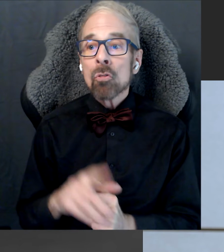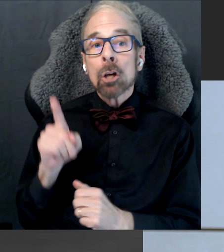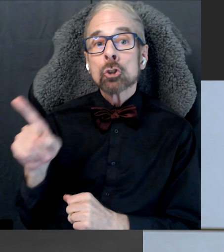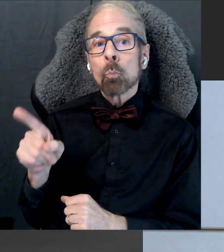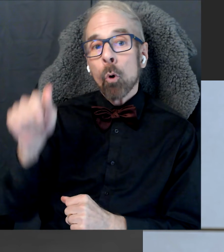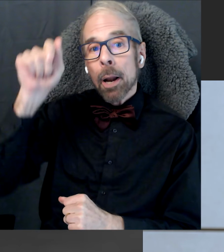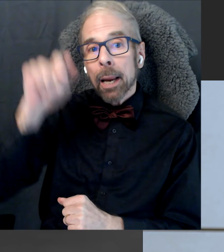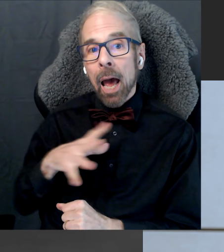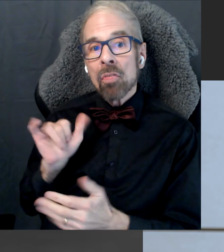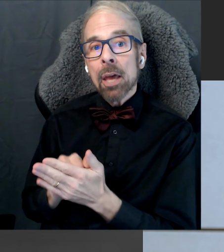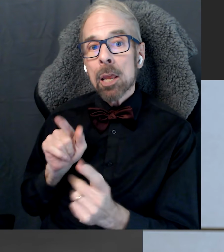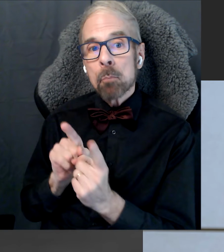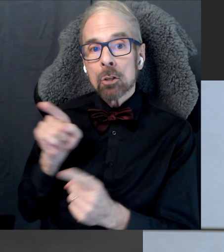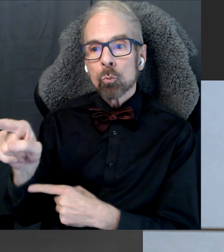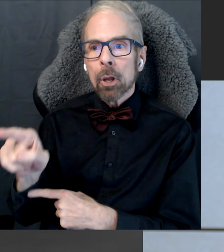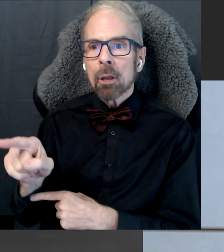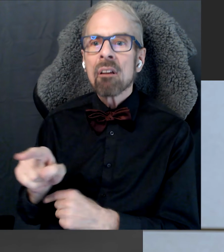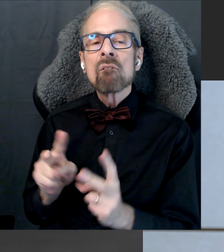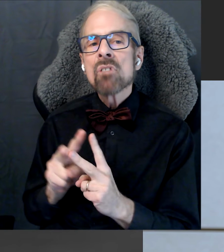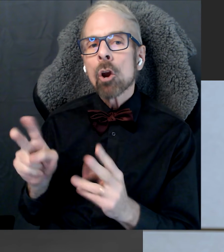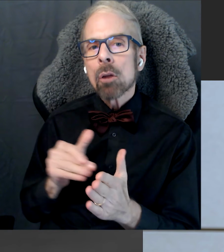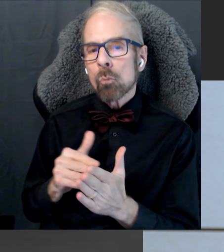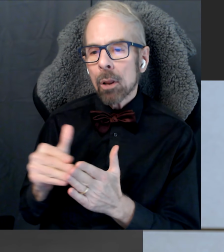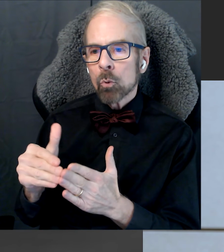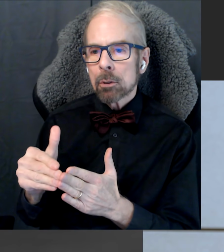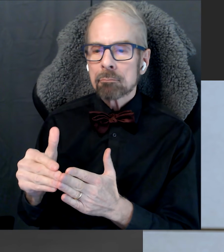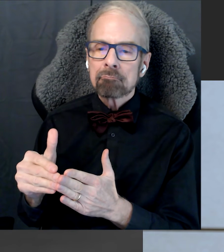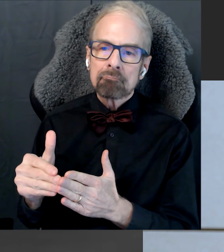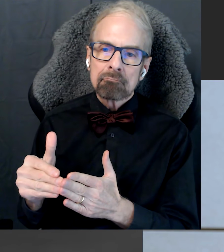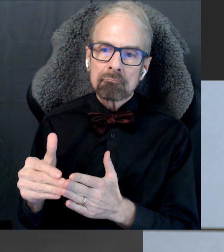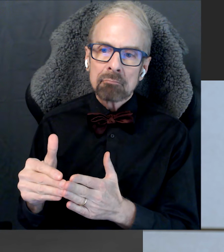There's one guy that he meets up with fairly frequently that